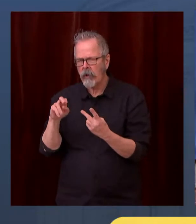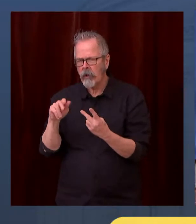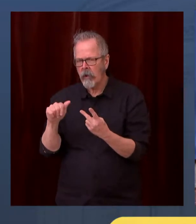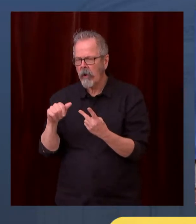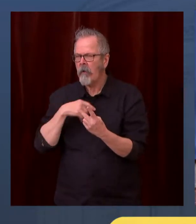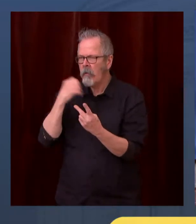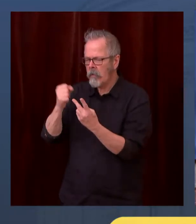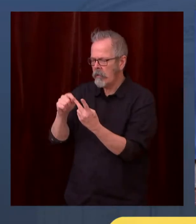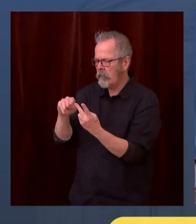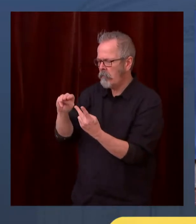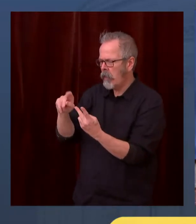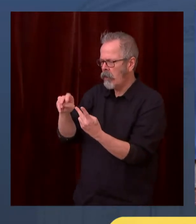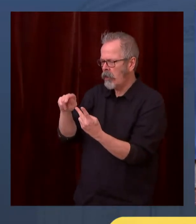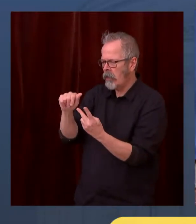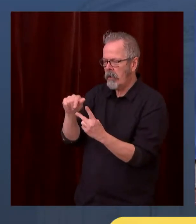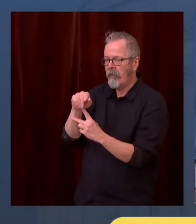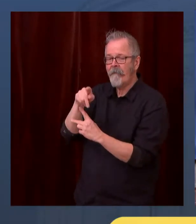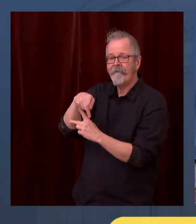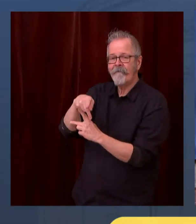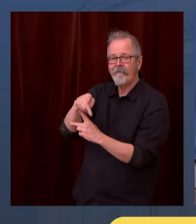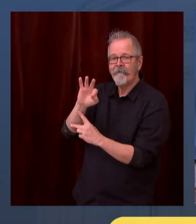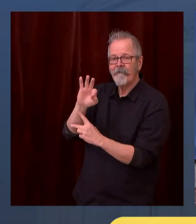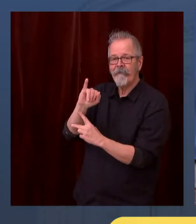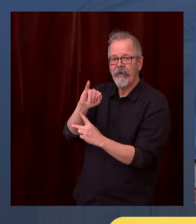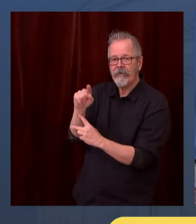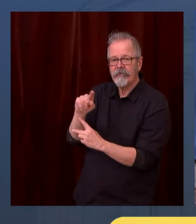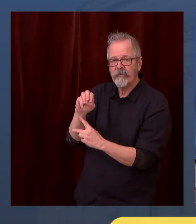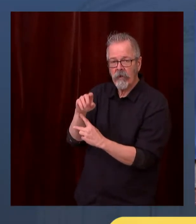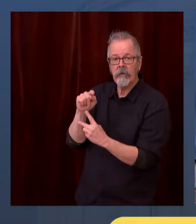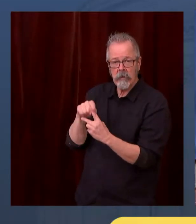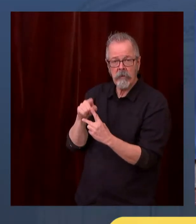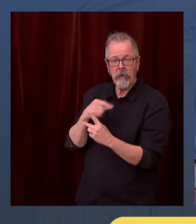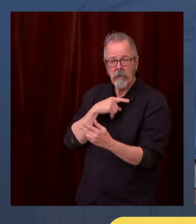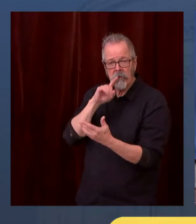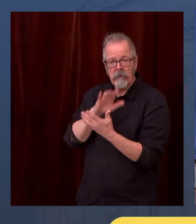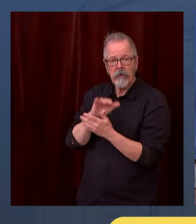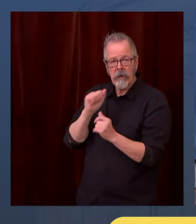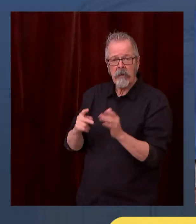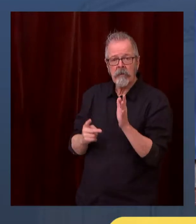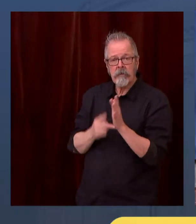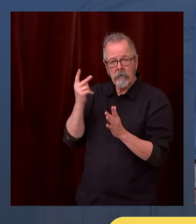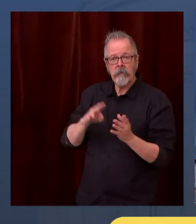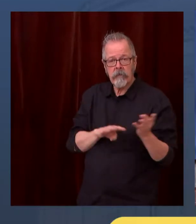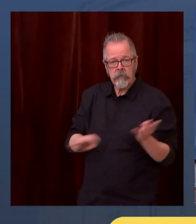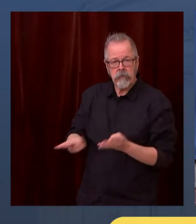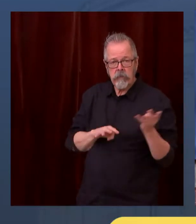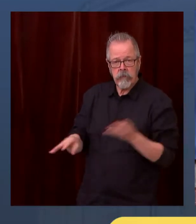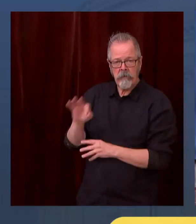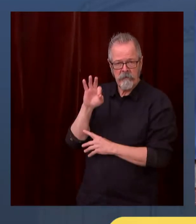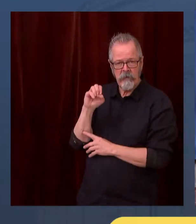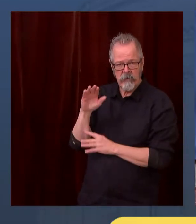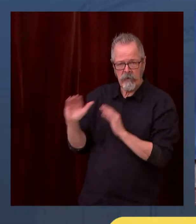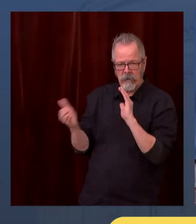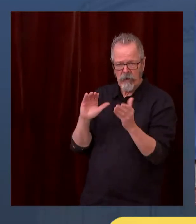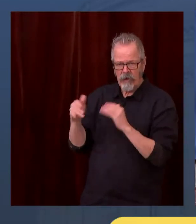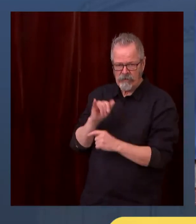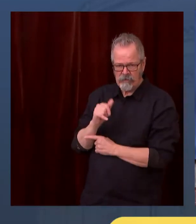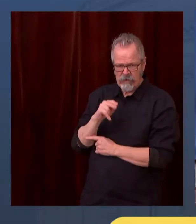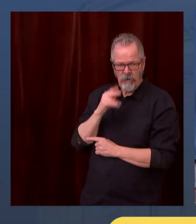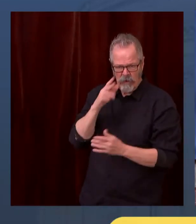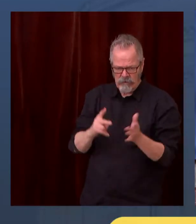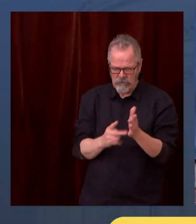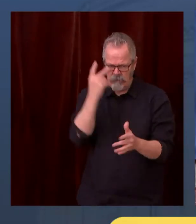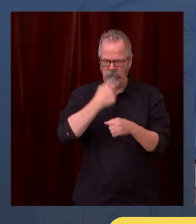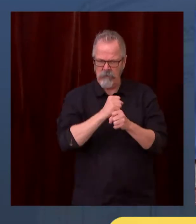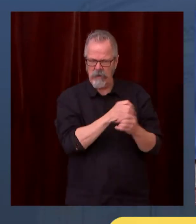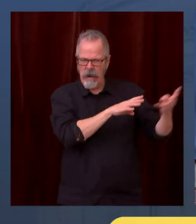us they believe they could double their production in February compared to January. And they believe they could